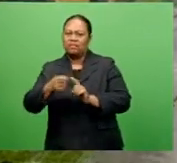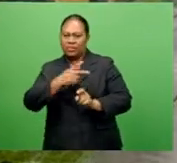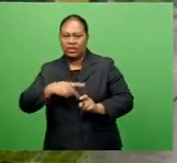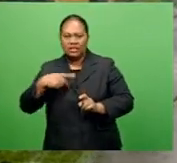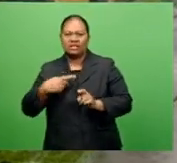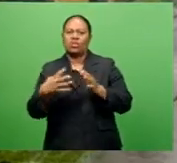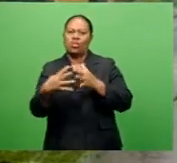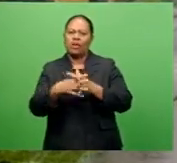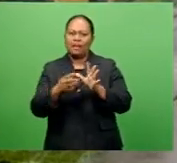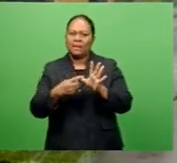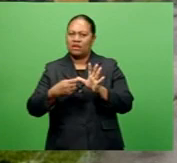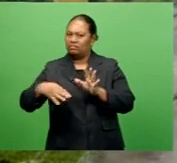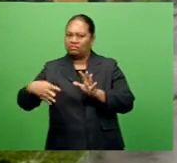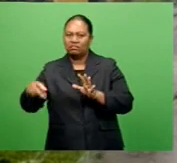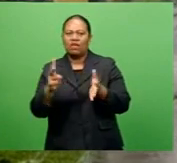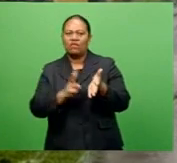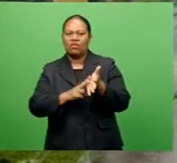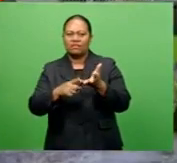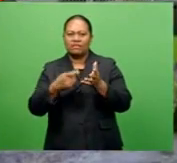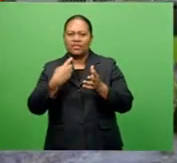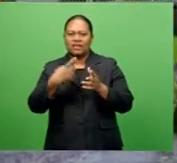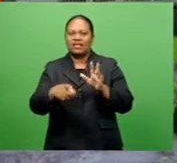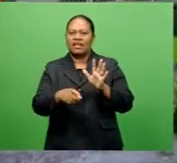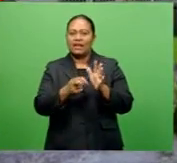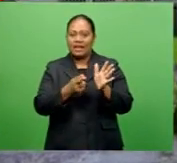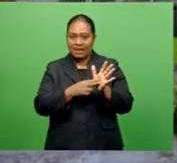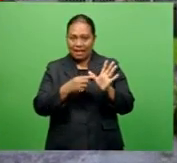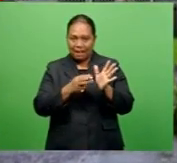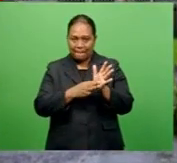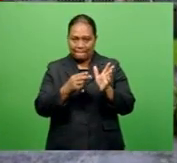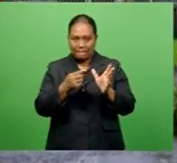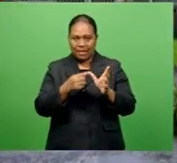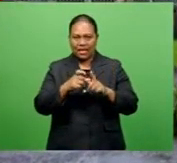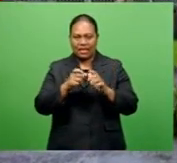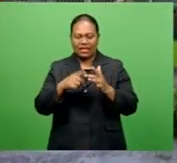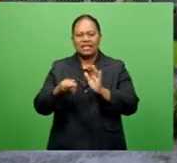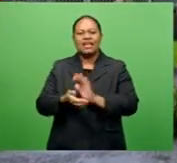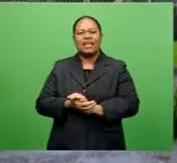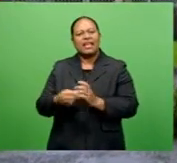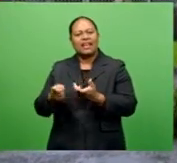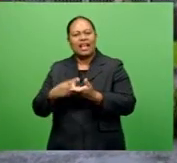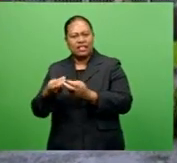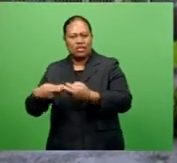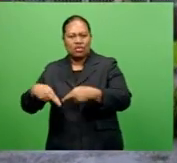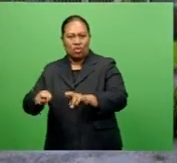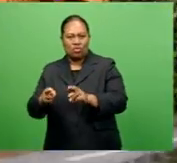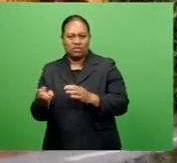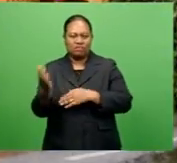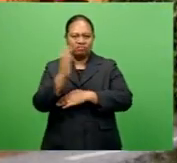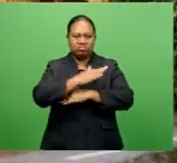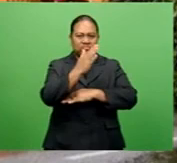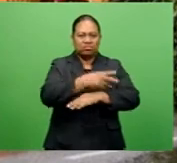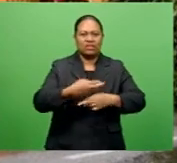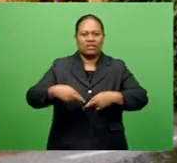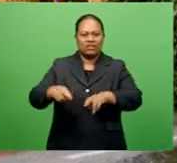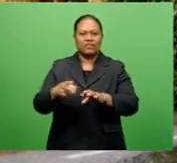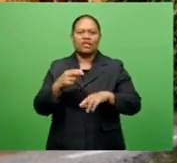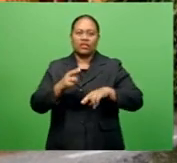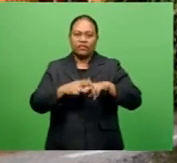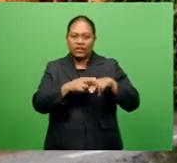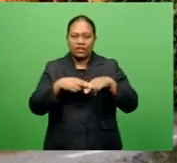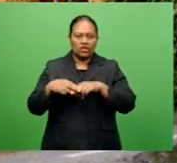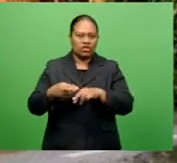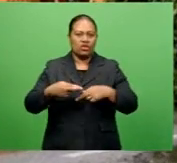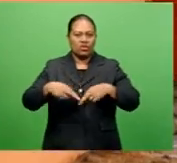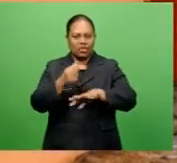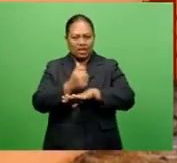and Wunakethe Road and Rag Avenue in Namandi Heights, among others. The Fiji Roads Authority has since